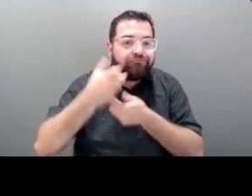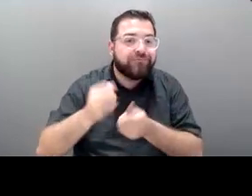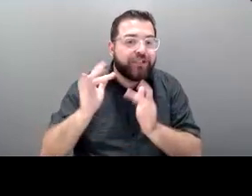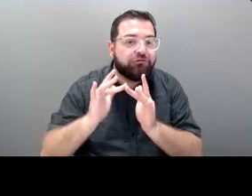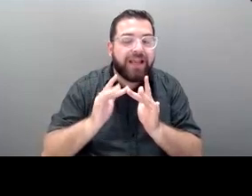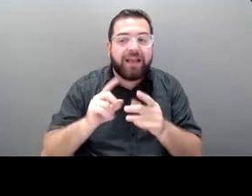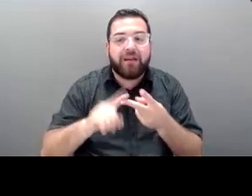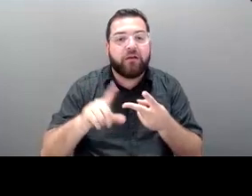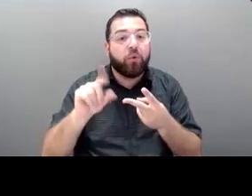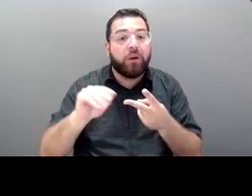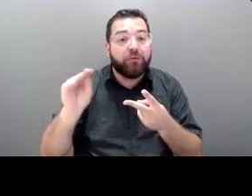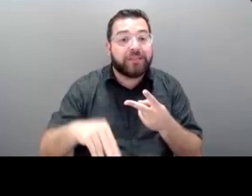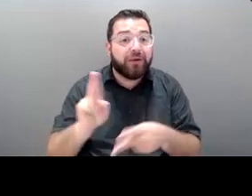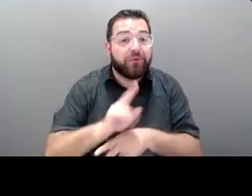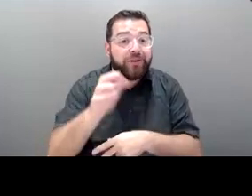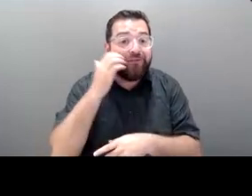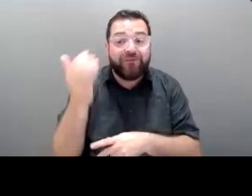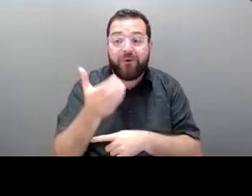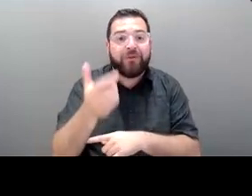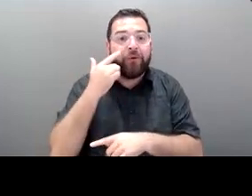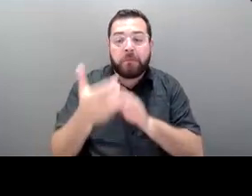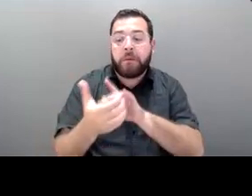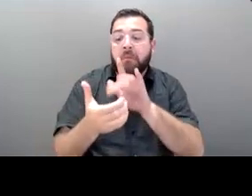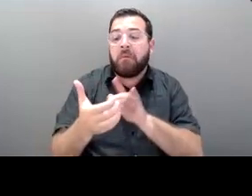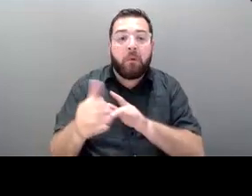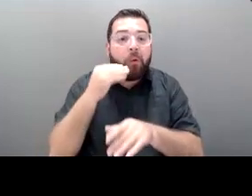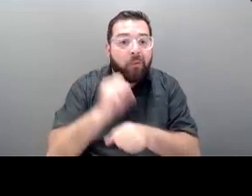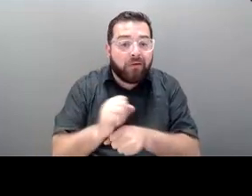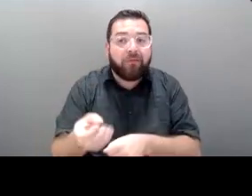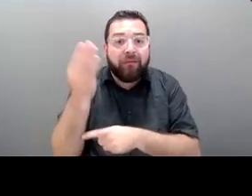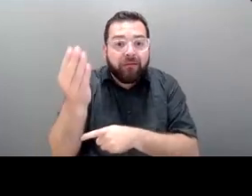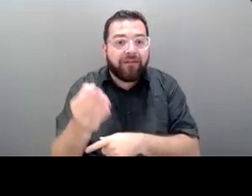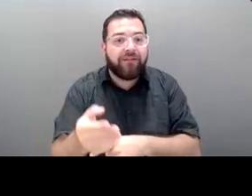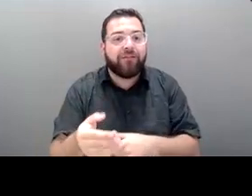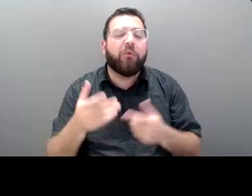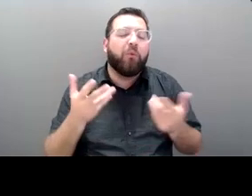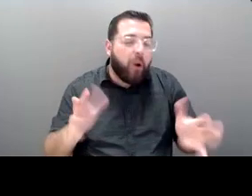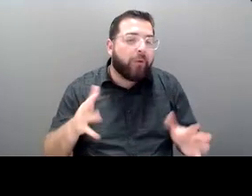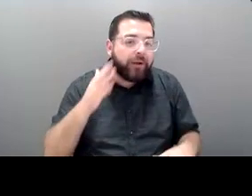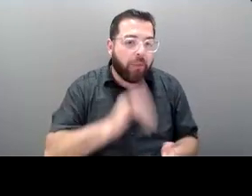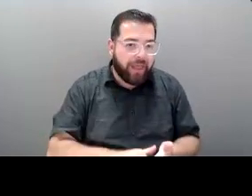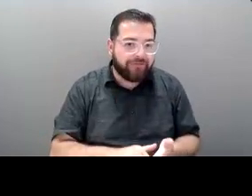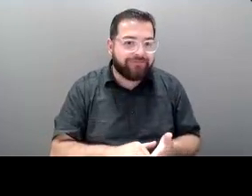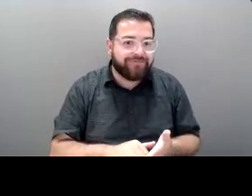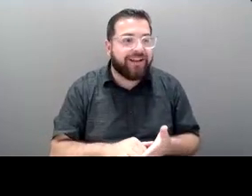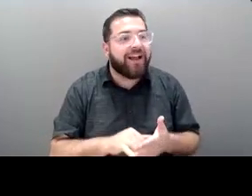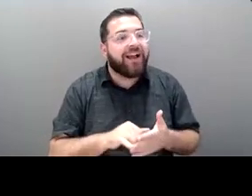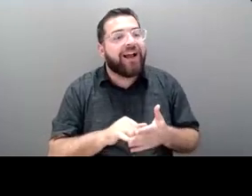only use smartphone for coursework, et cetera, et cetera. So these are things I think we already know, but this